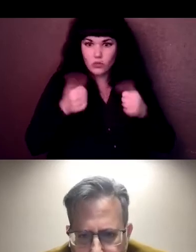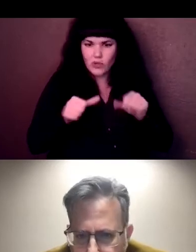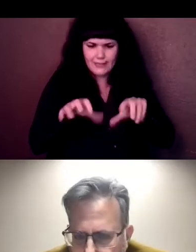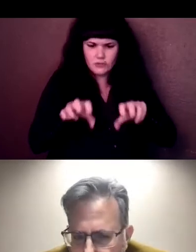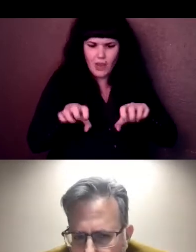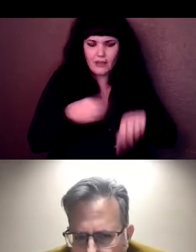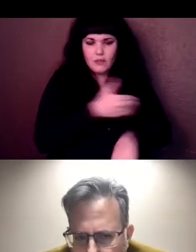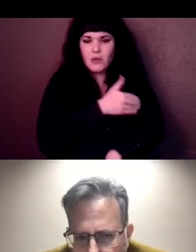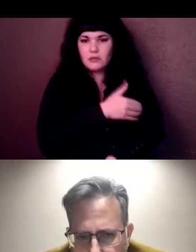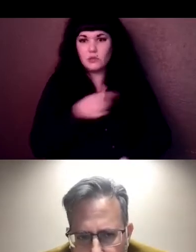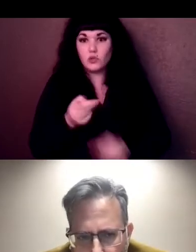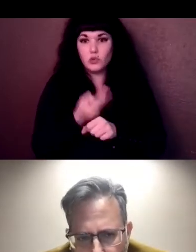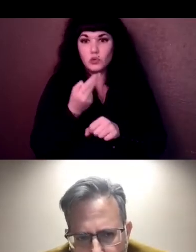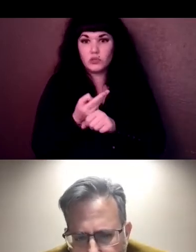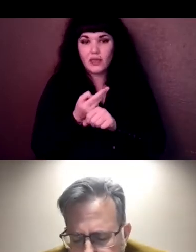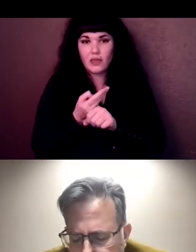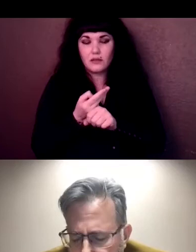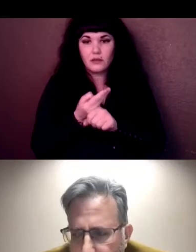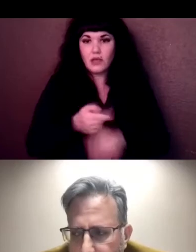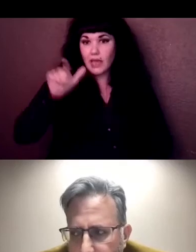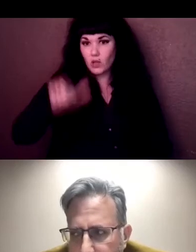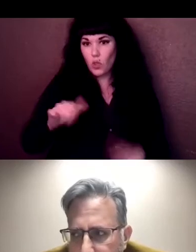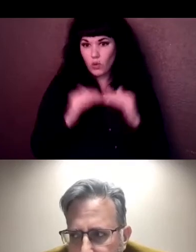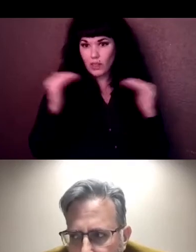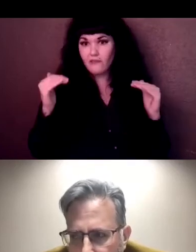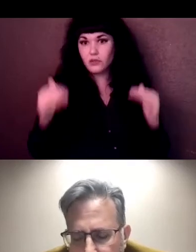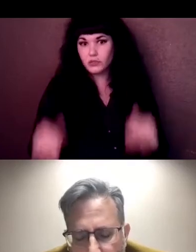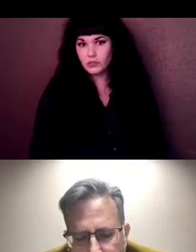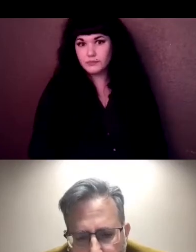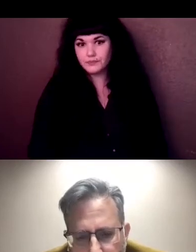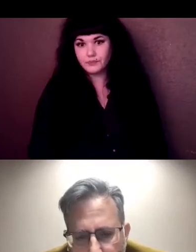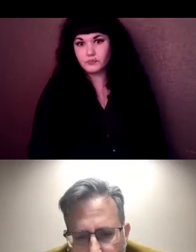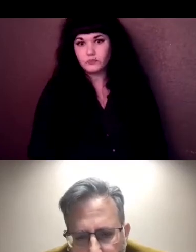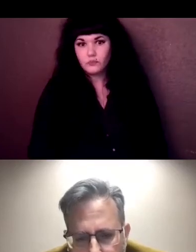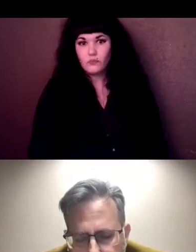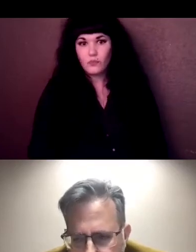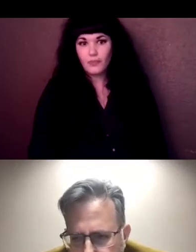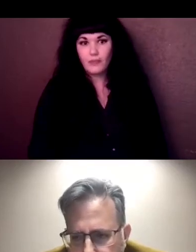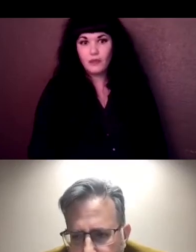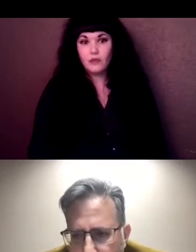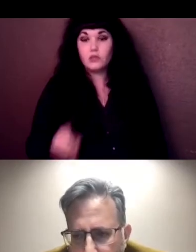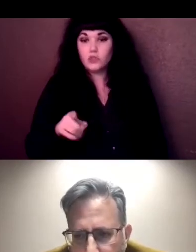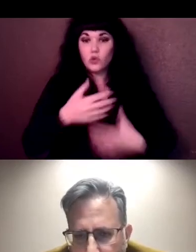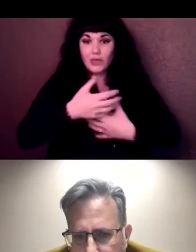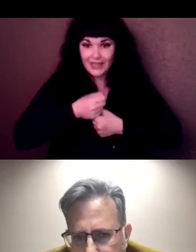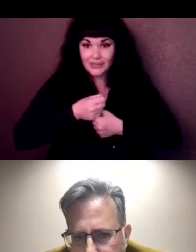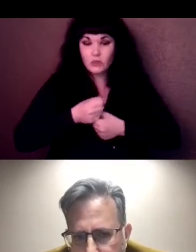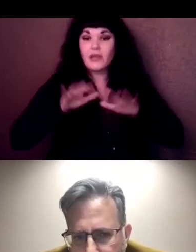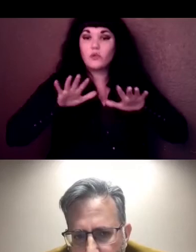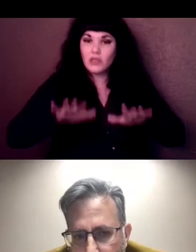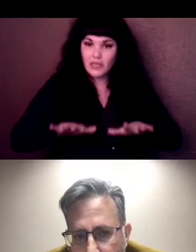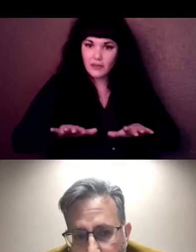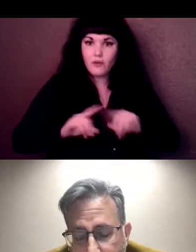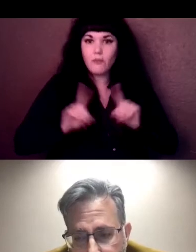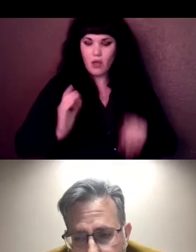it at lower levels to obtain that relief. But our